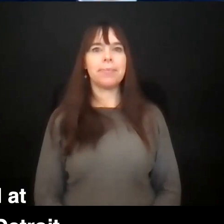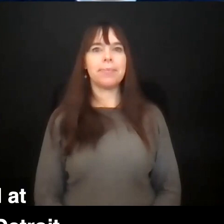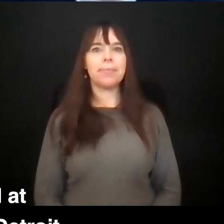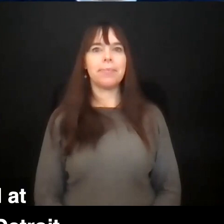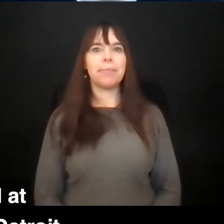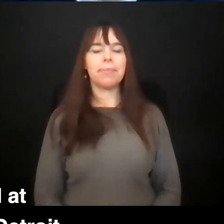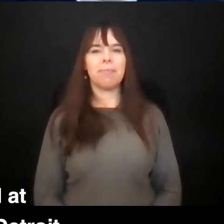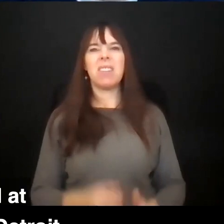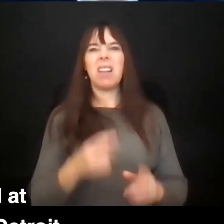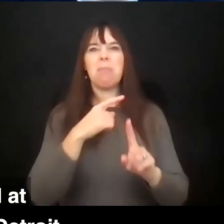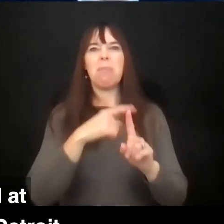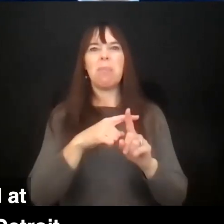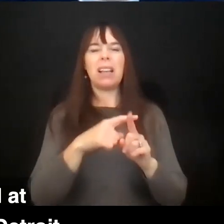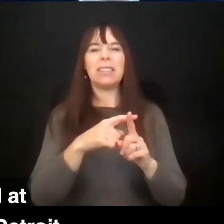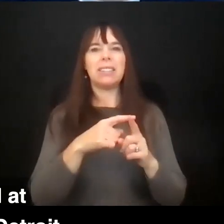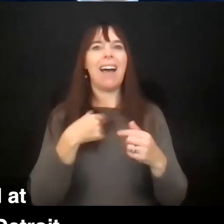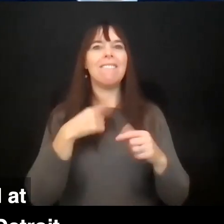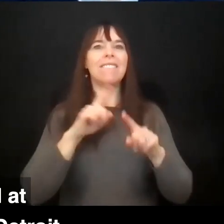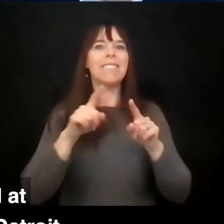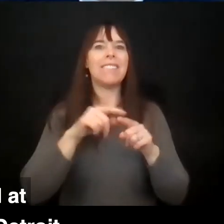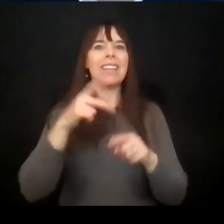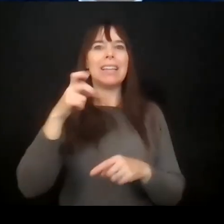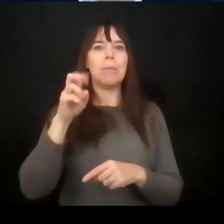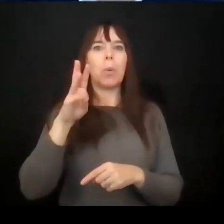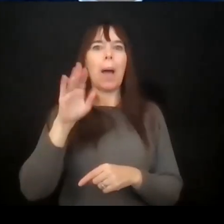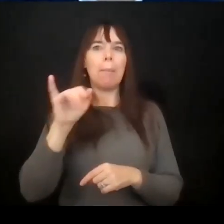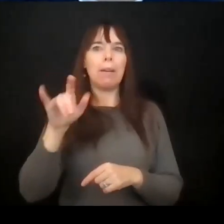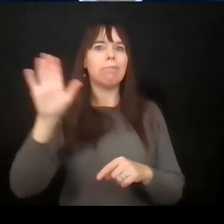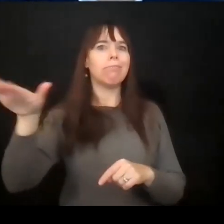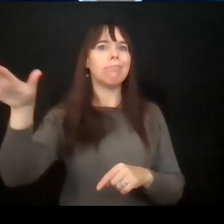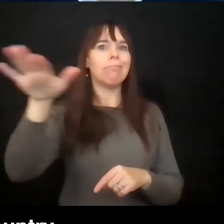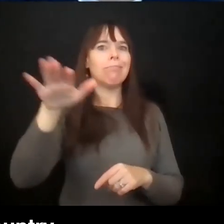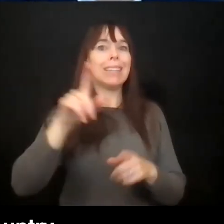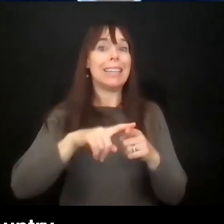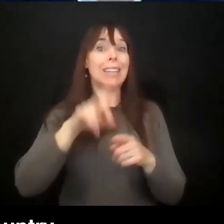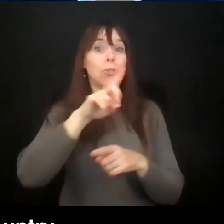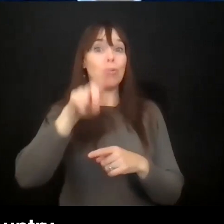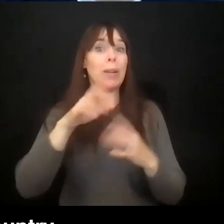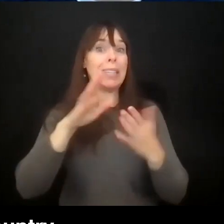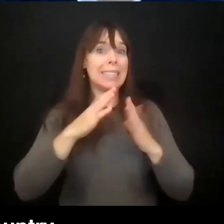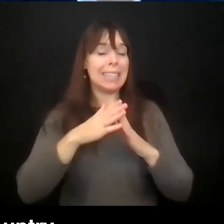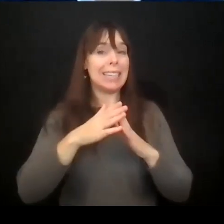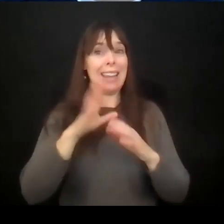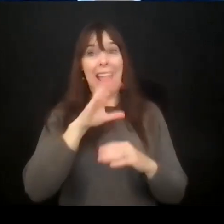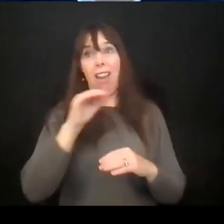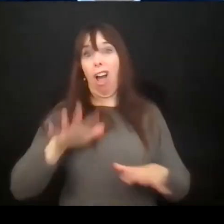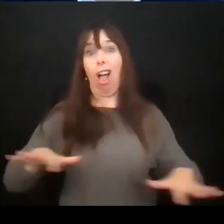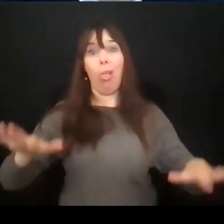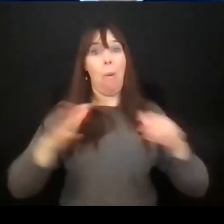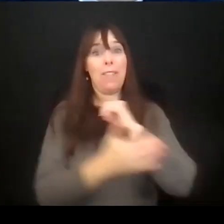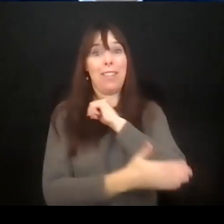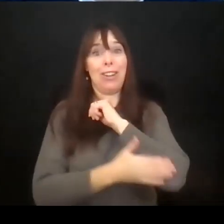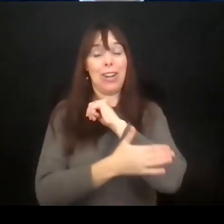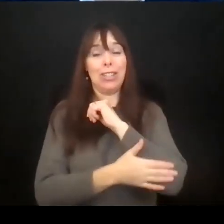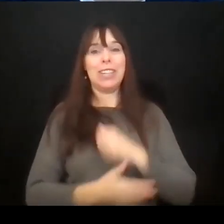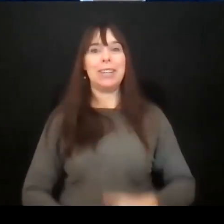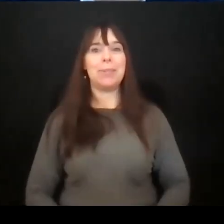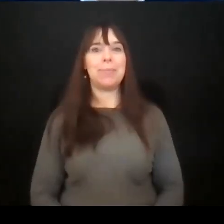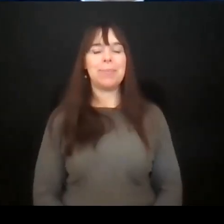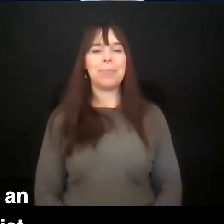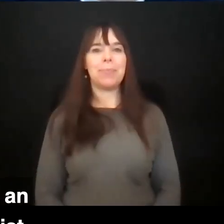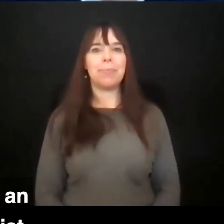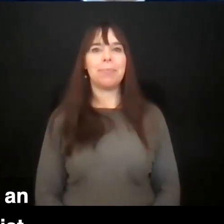Plus, they are located at various other places in Detroit and elsewhere in this country. New slide shows a bronze-looking bust